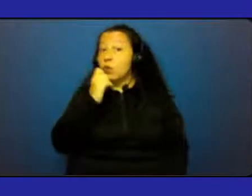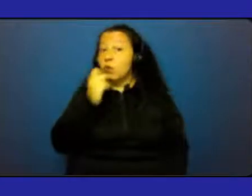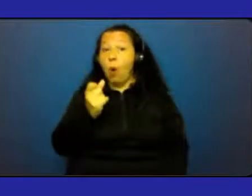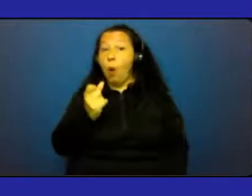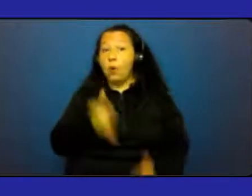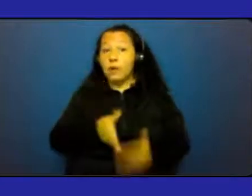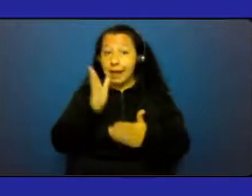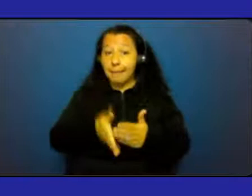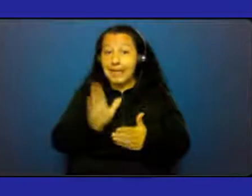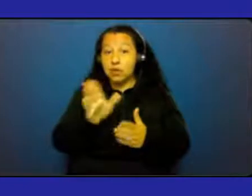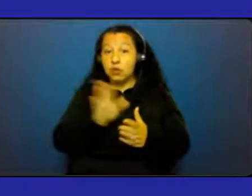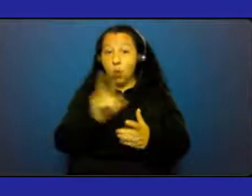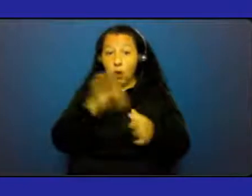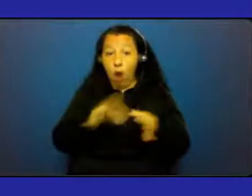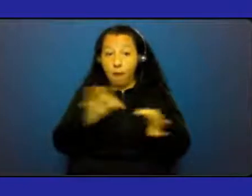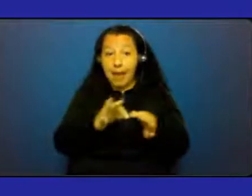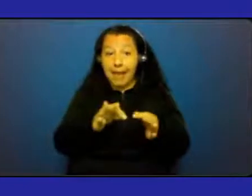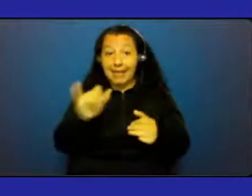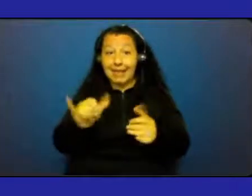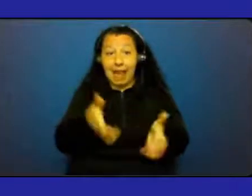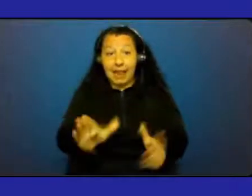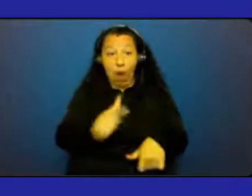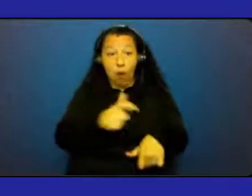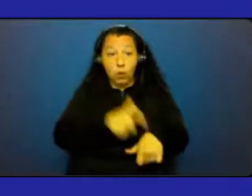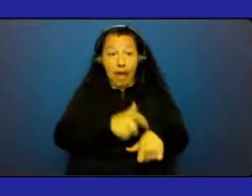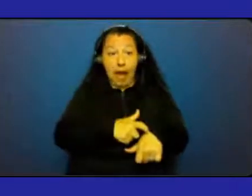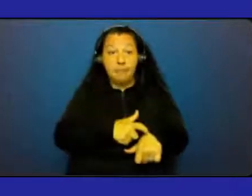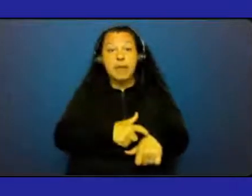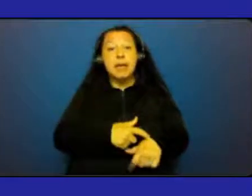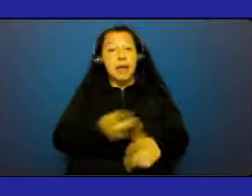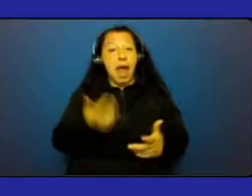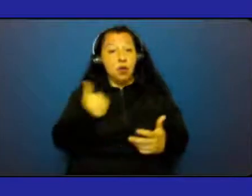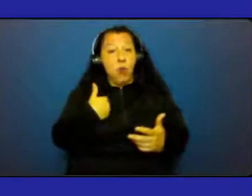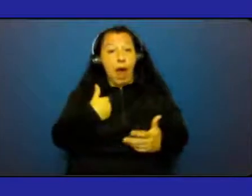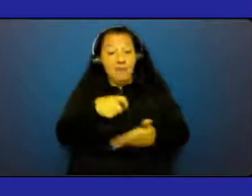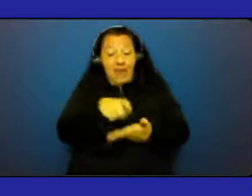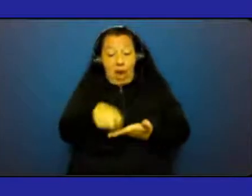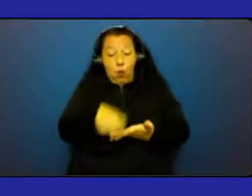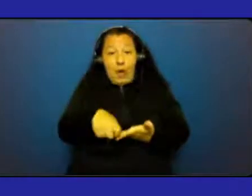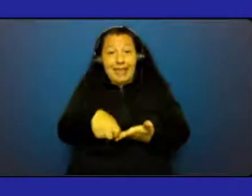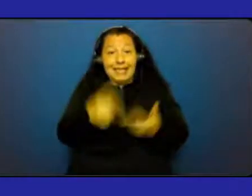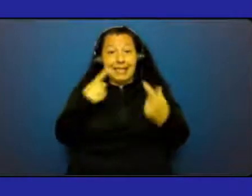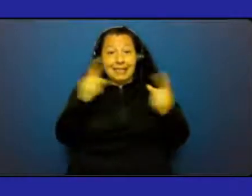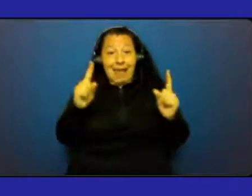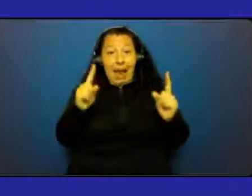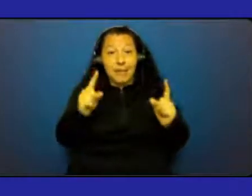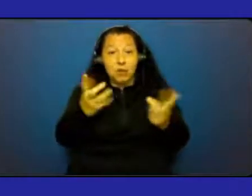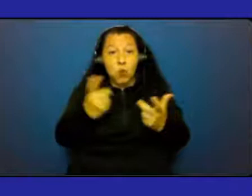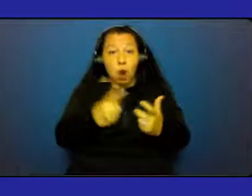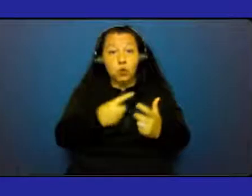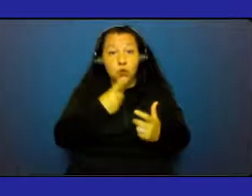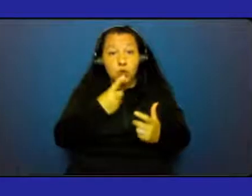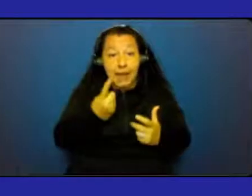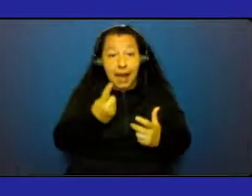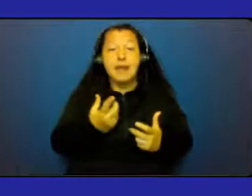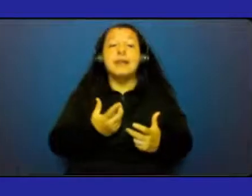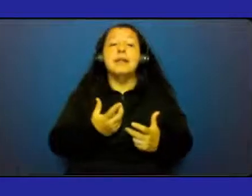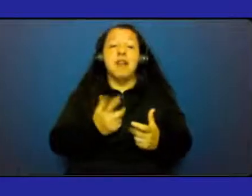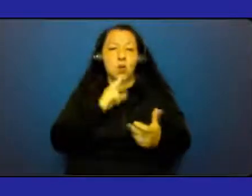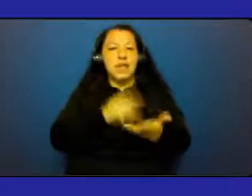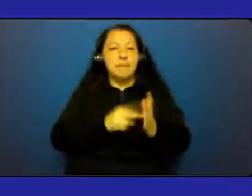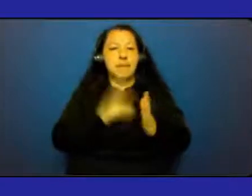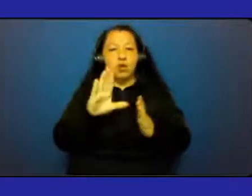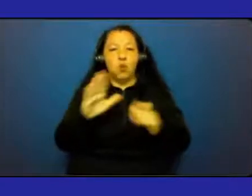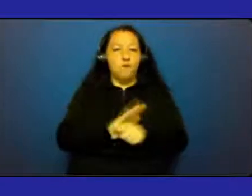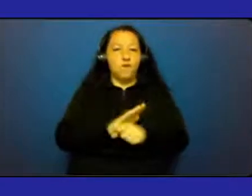comments in the allotted time, and you have a written statement that constitutes your full remarks, you may submit your full comments by